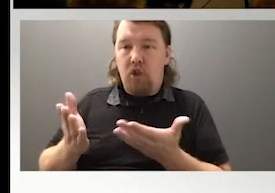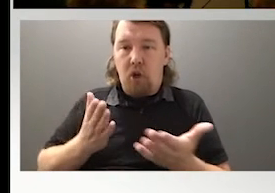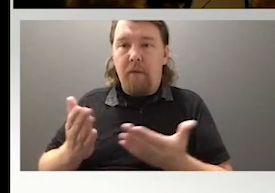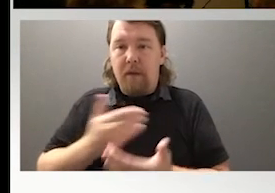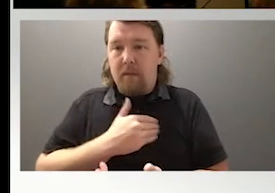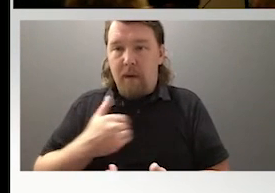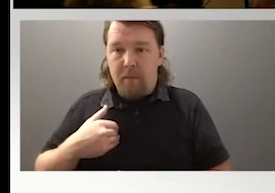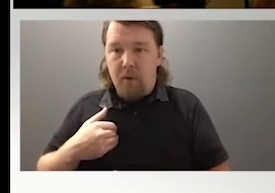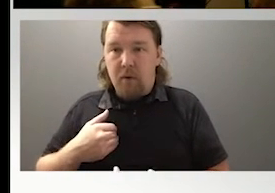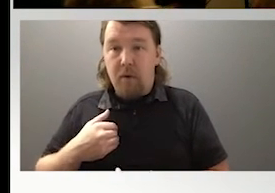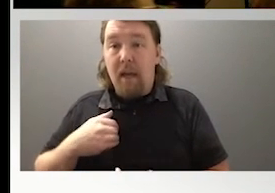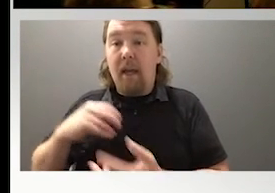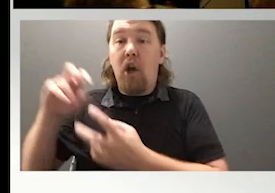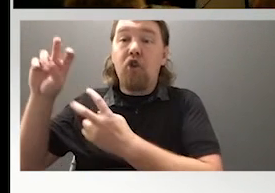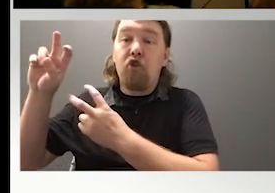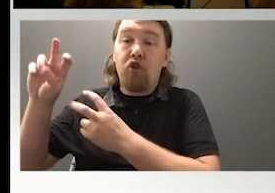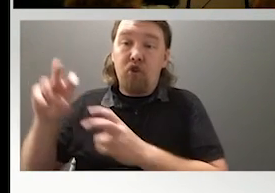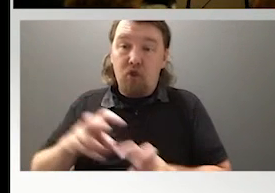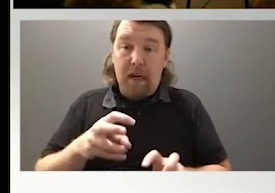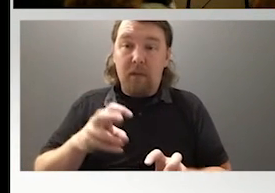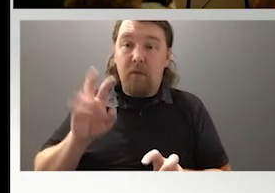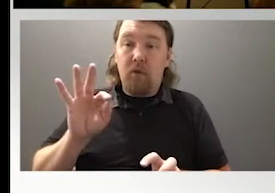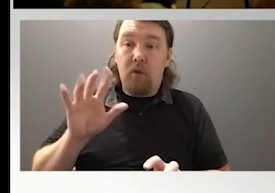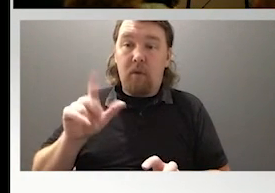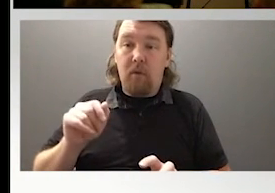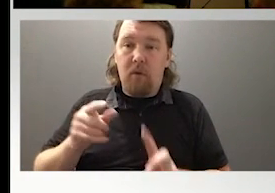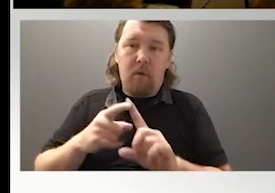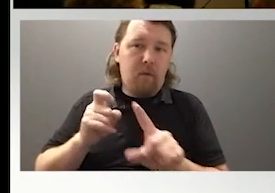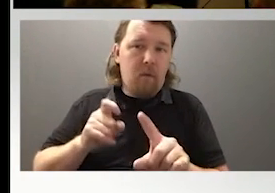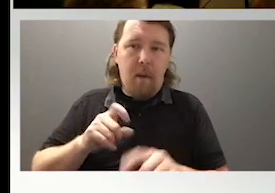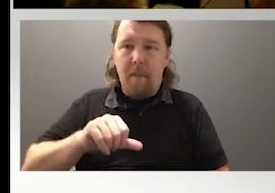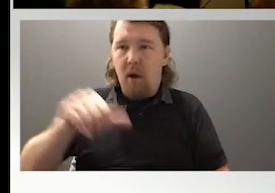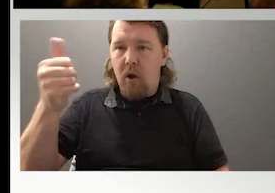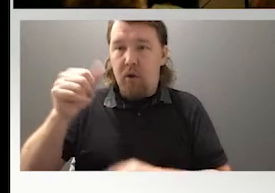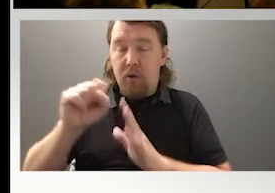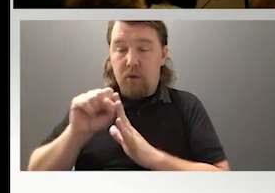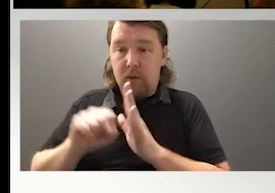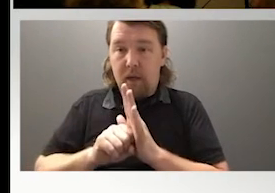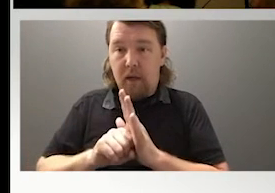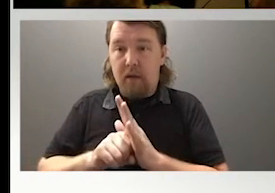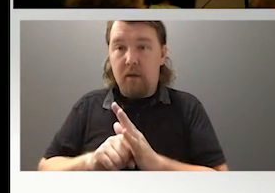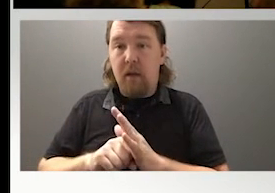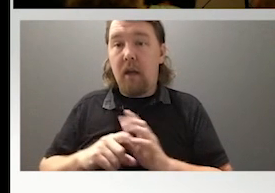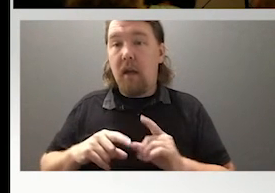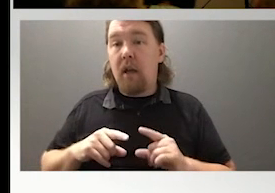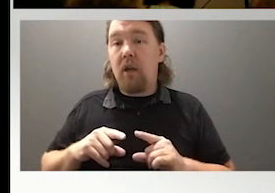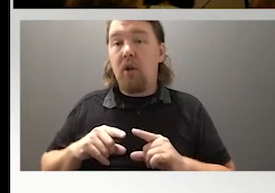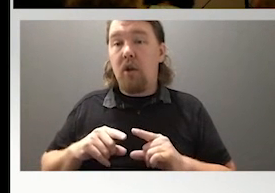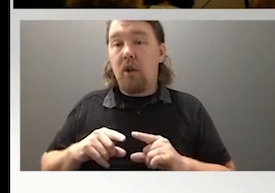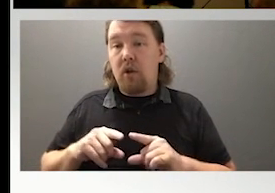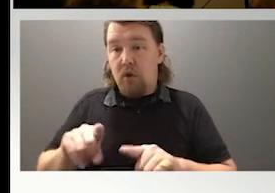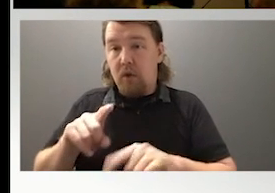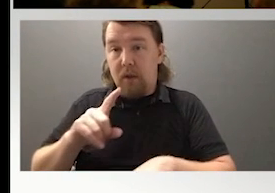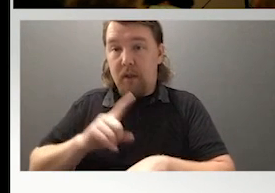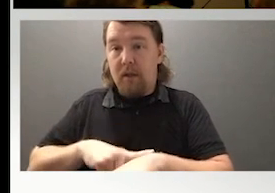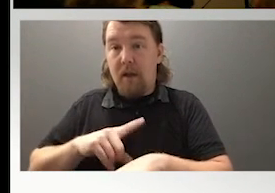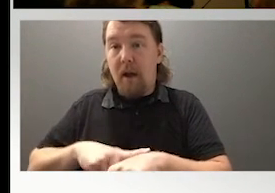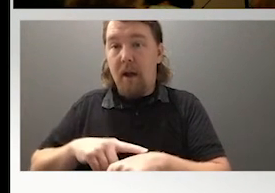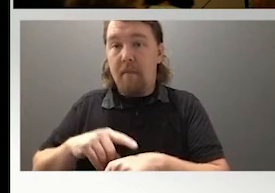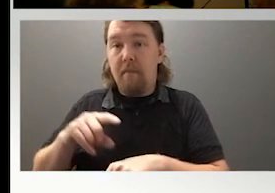and was transferred to Florida from another state, and at the time of their service member's